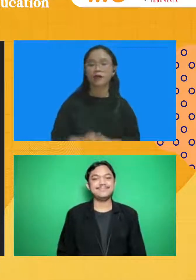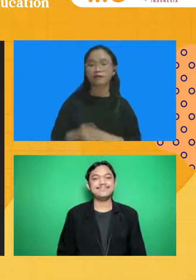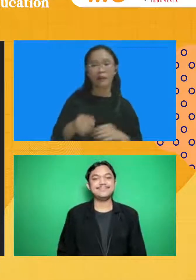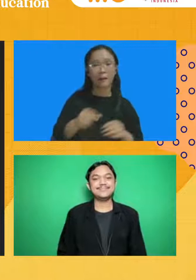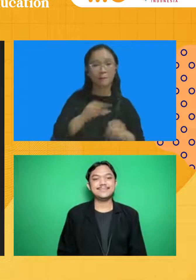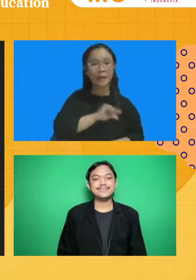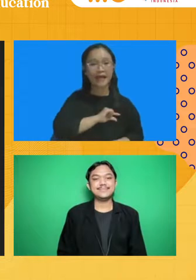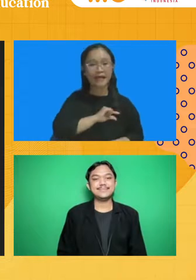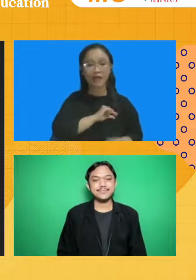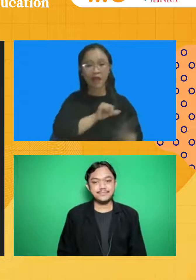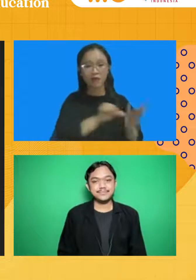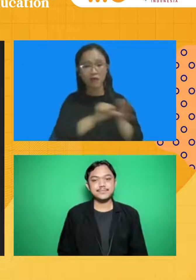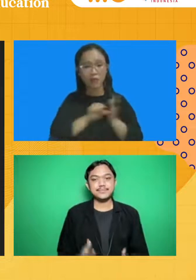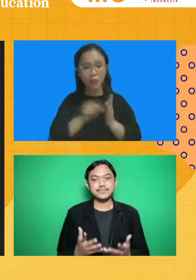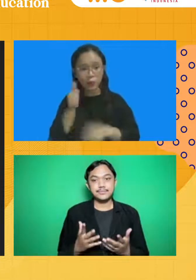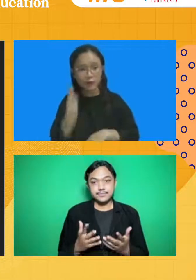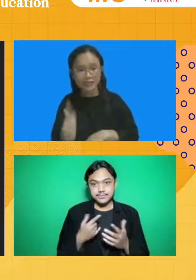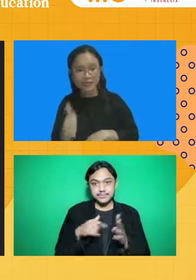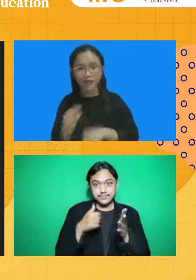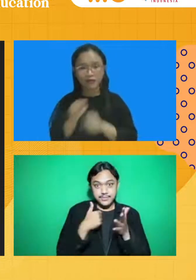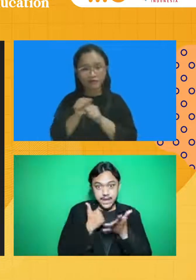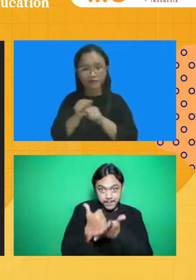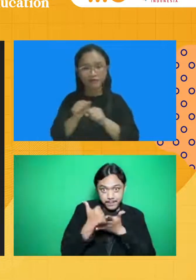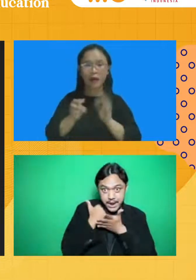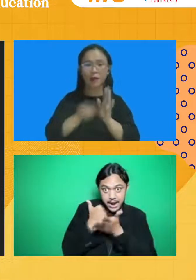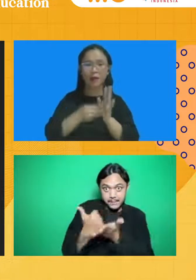help me to show the Mentimeter?